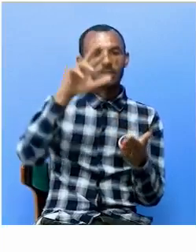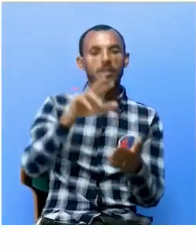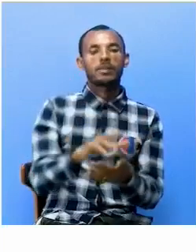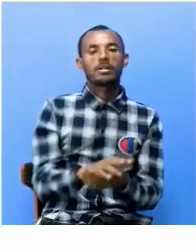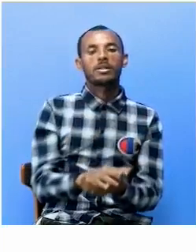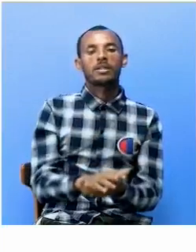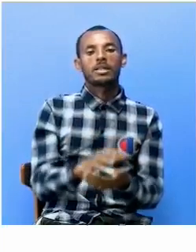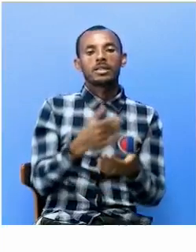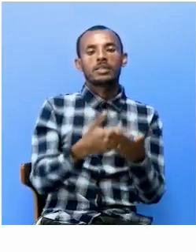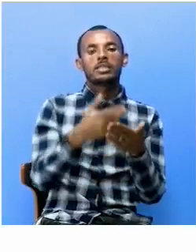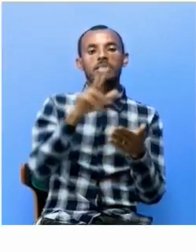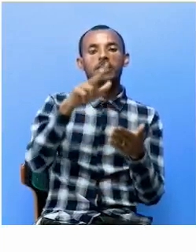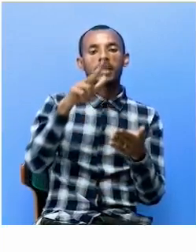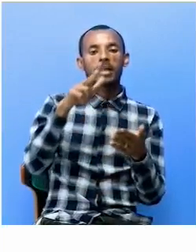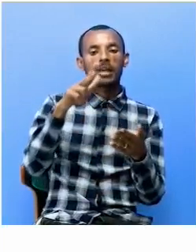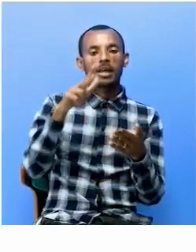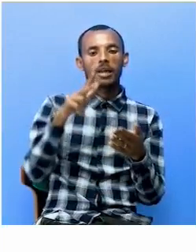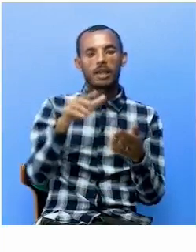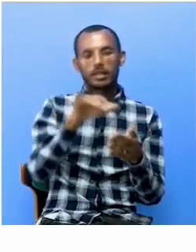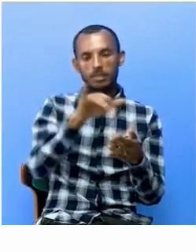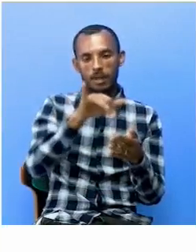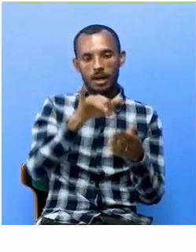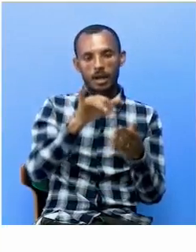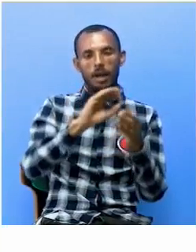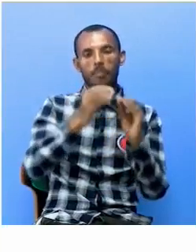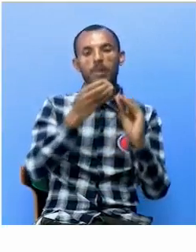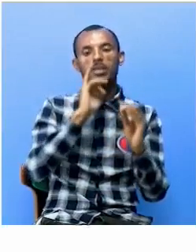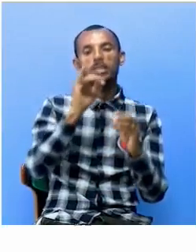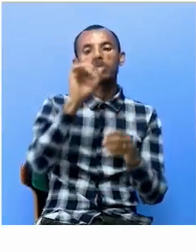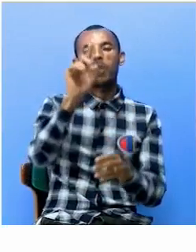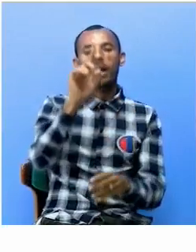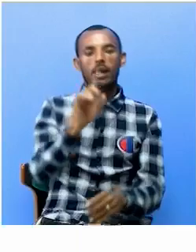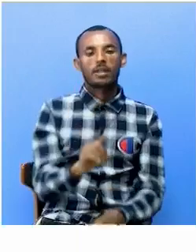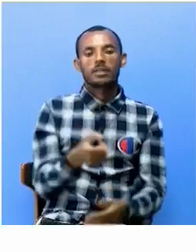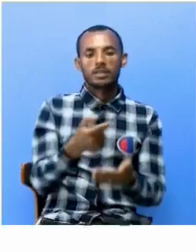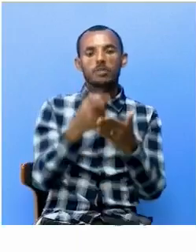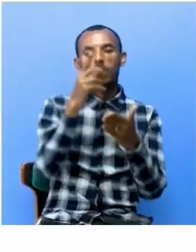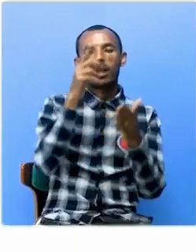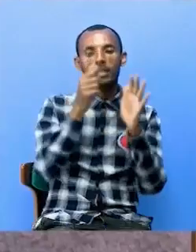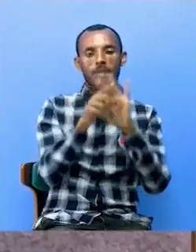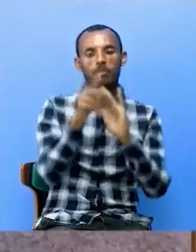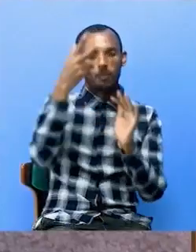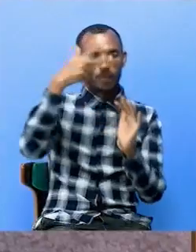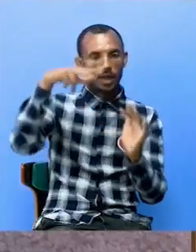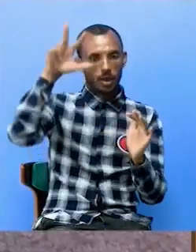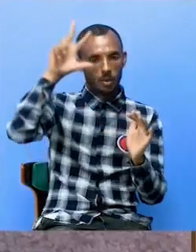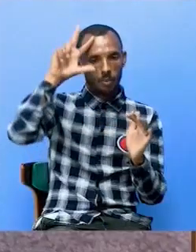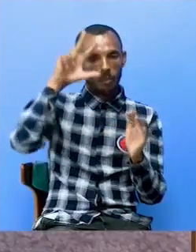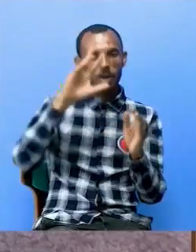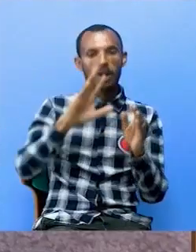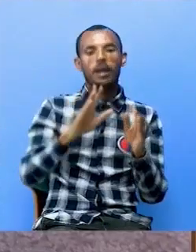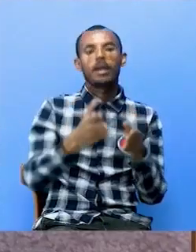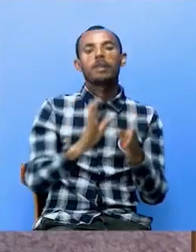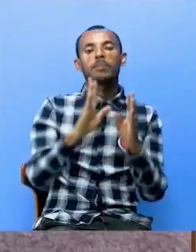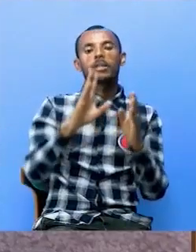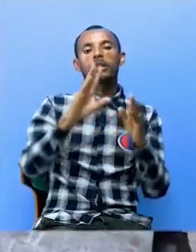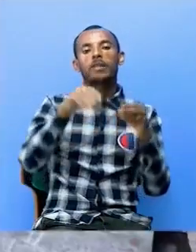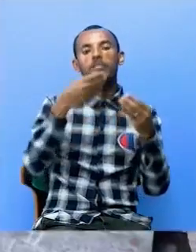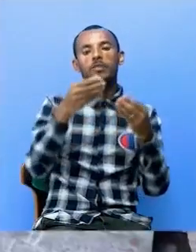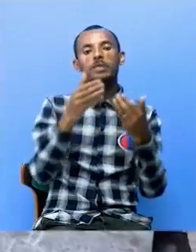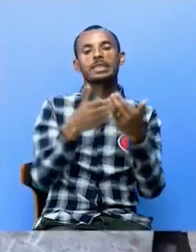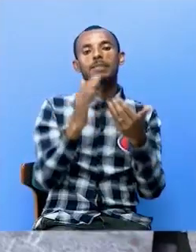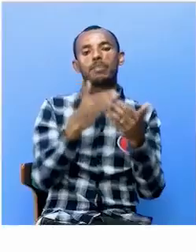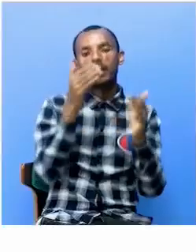of these three identical numbers is 1. Okay, this is an example of a cube. Let me give you some more